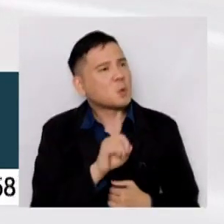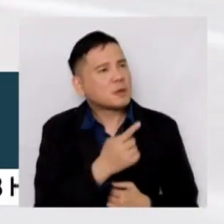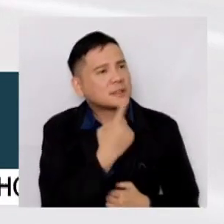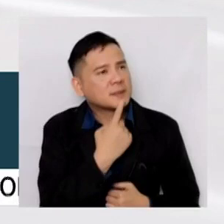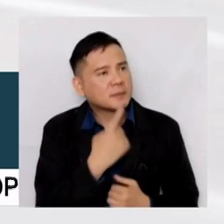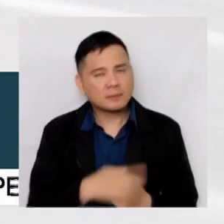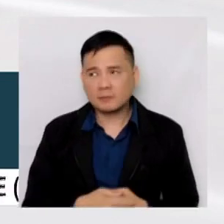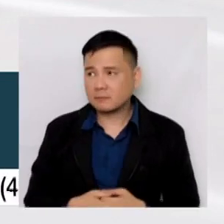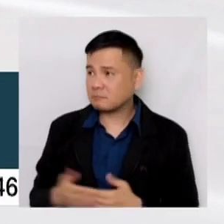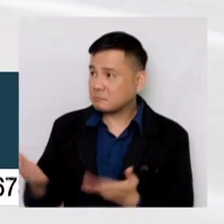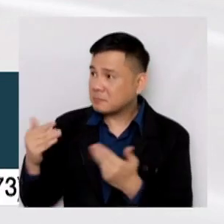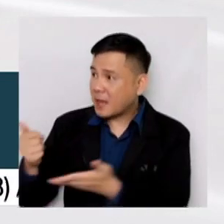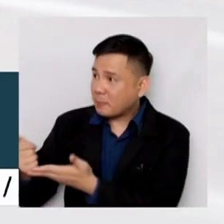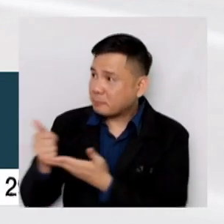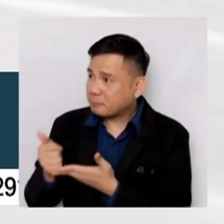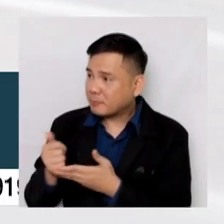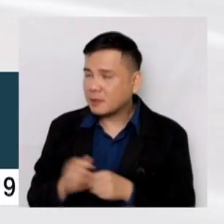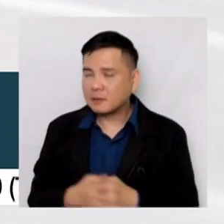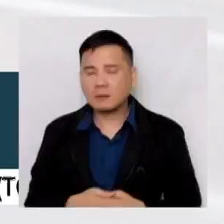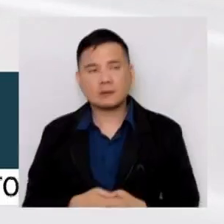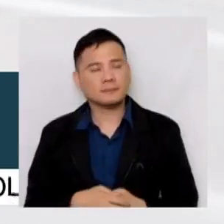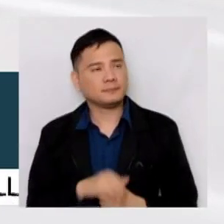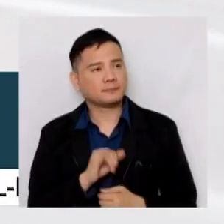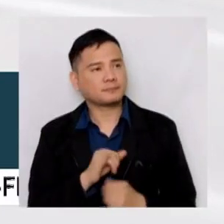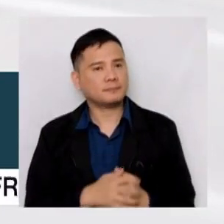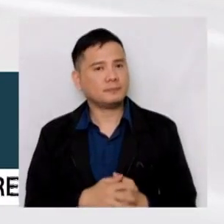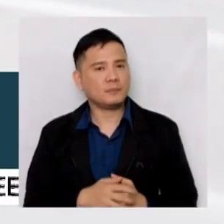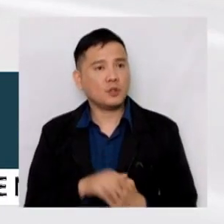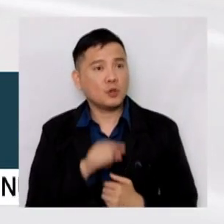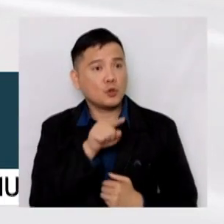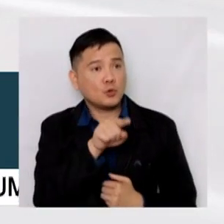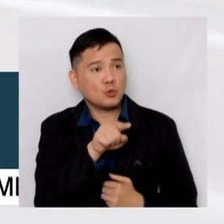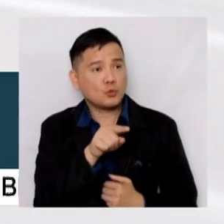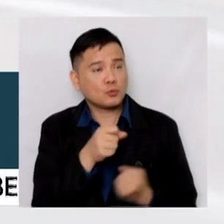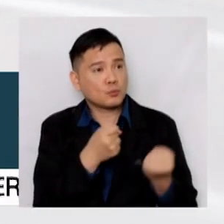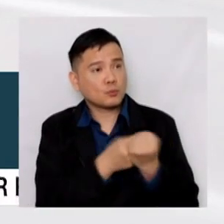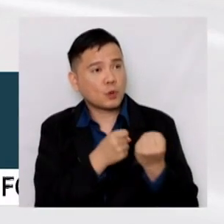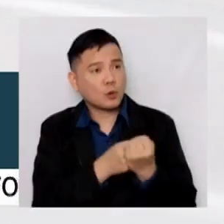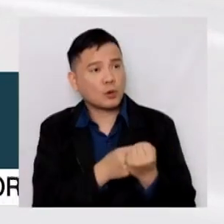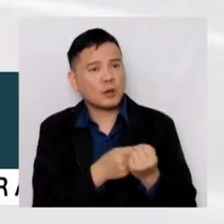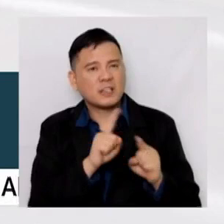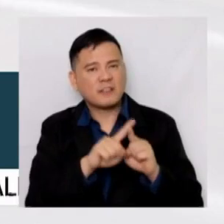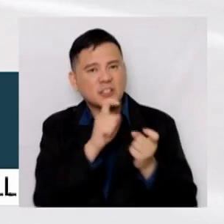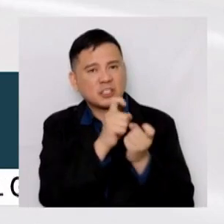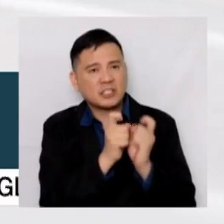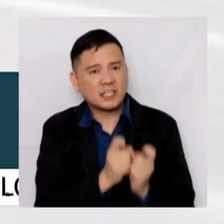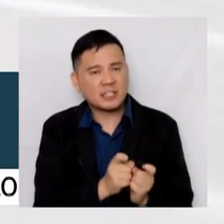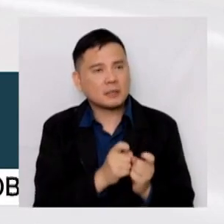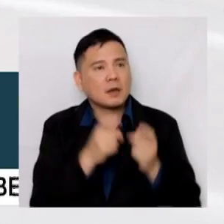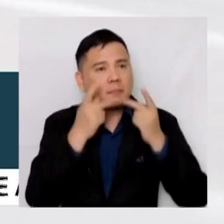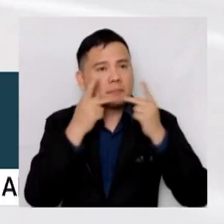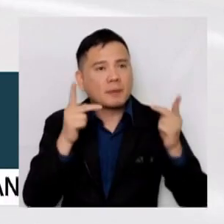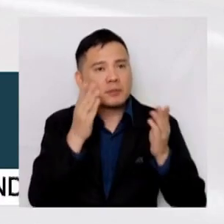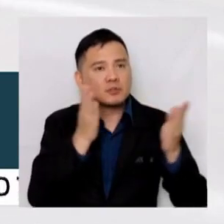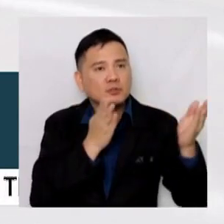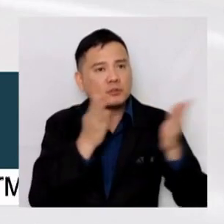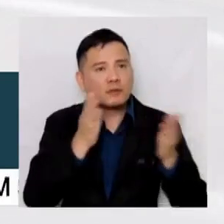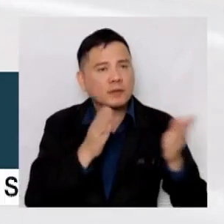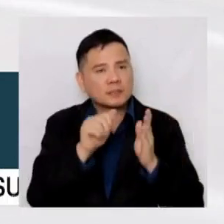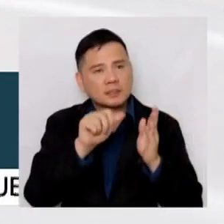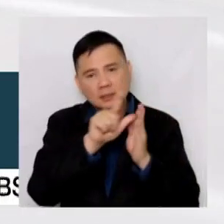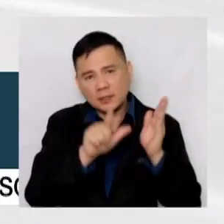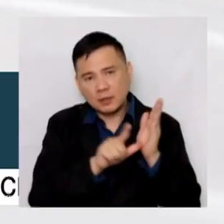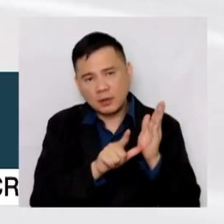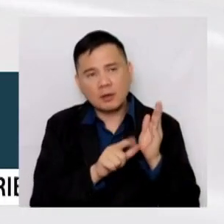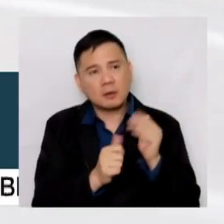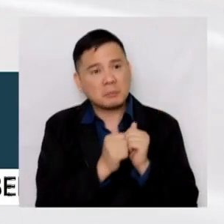out. Are you in favor of the amendments to the Public Service Act? Do you see this as a means to boost